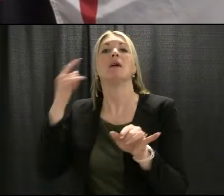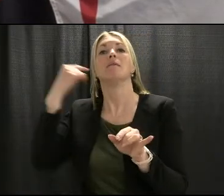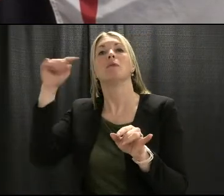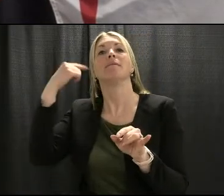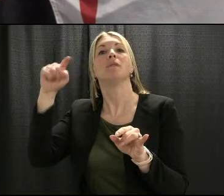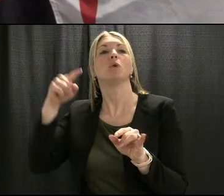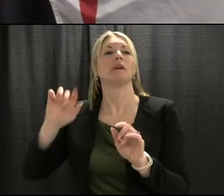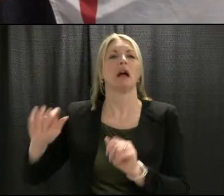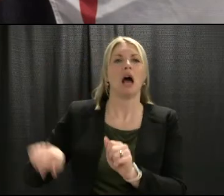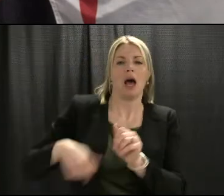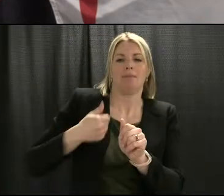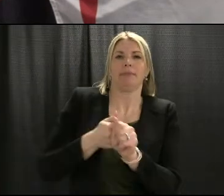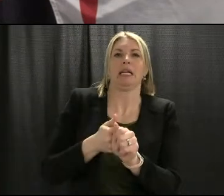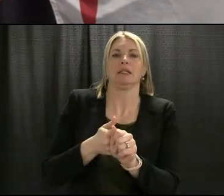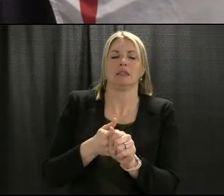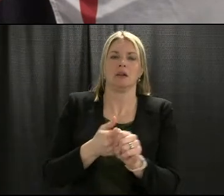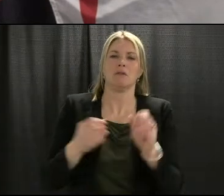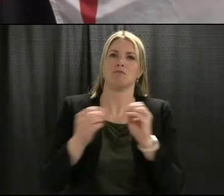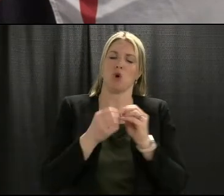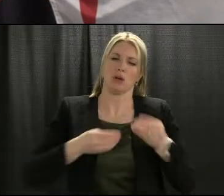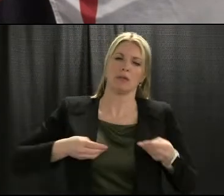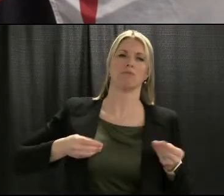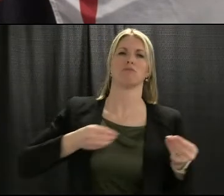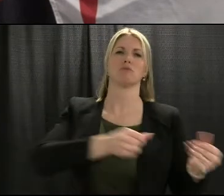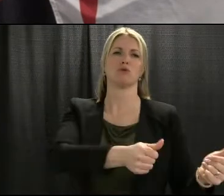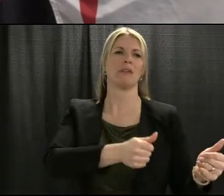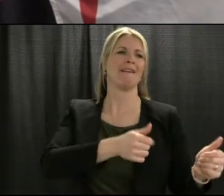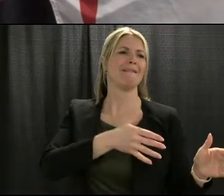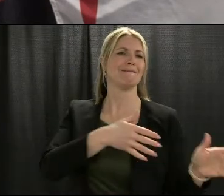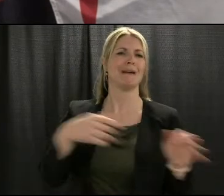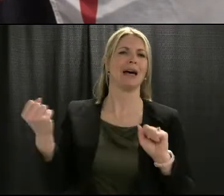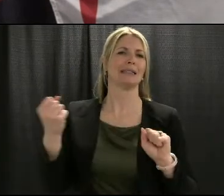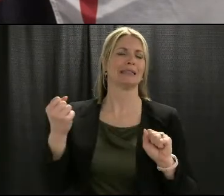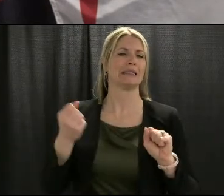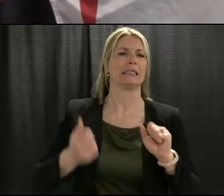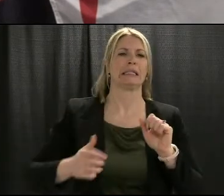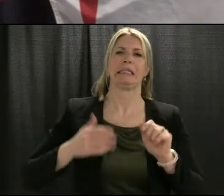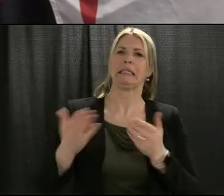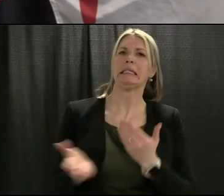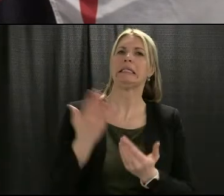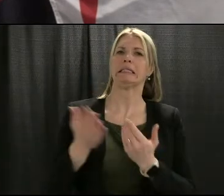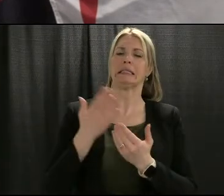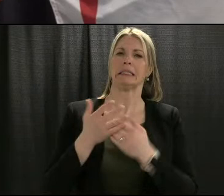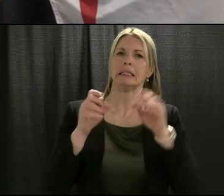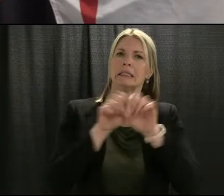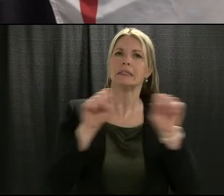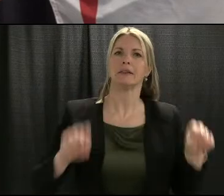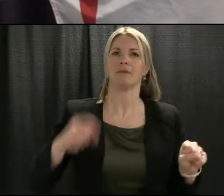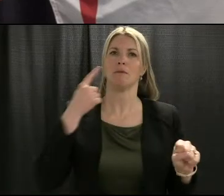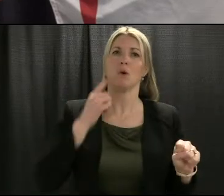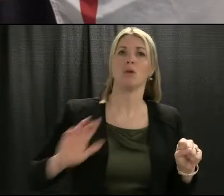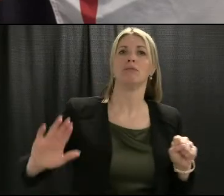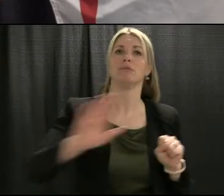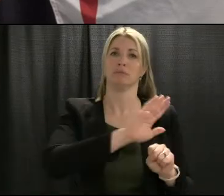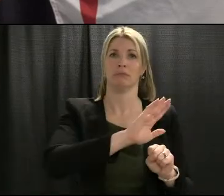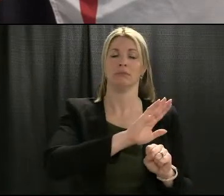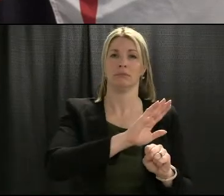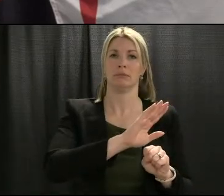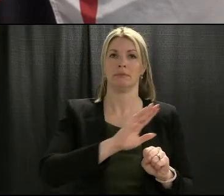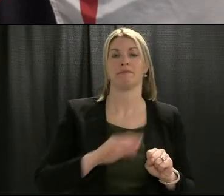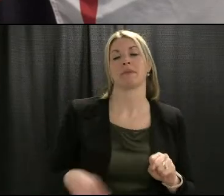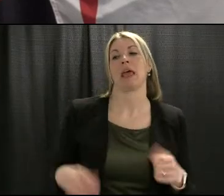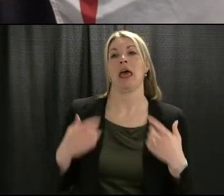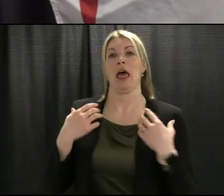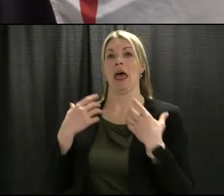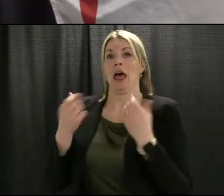modern, efficient, and effective healthcare system. Guided by Health Accord NL, we are